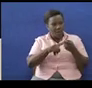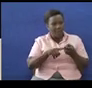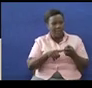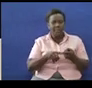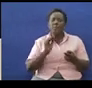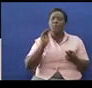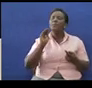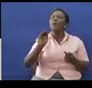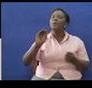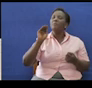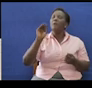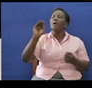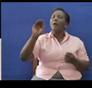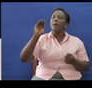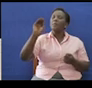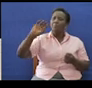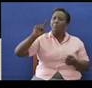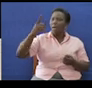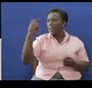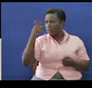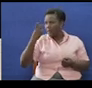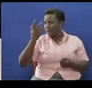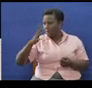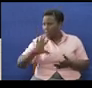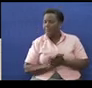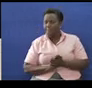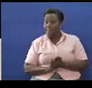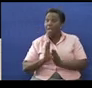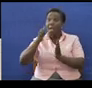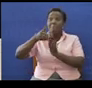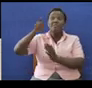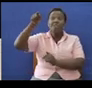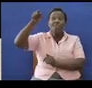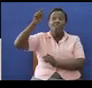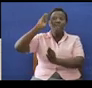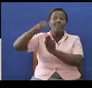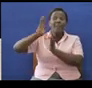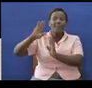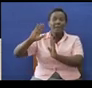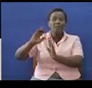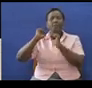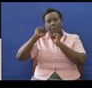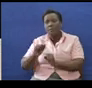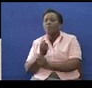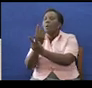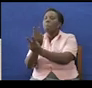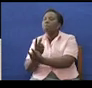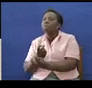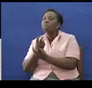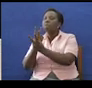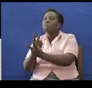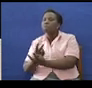there, she will have to walk long distances, ups and down. She will have to